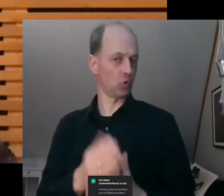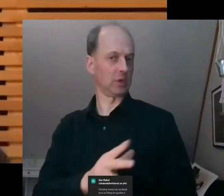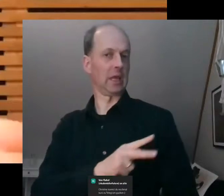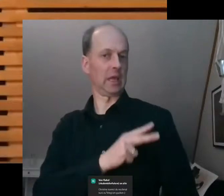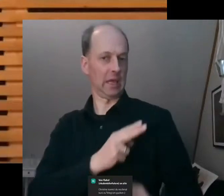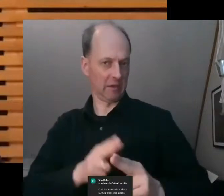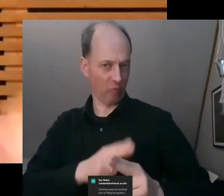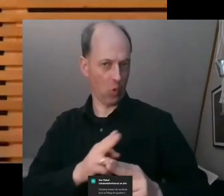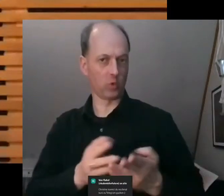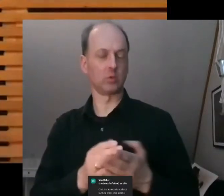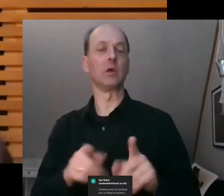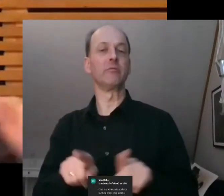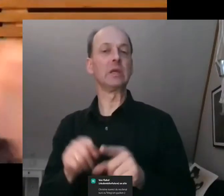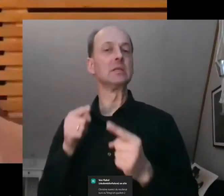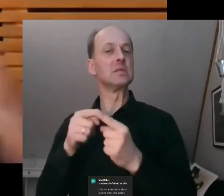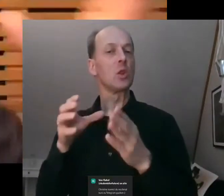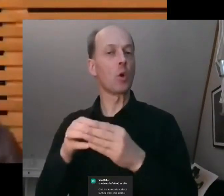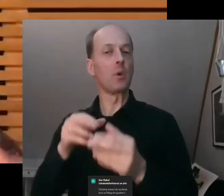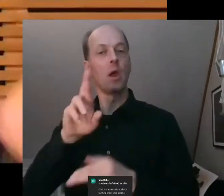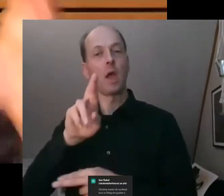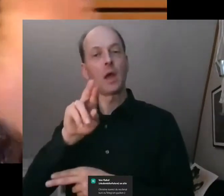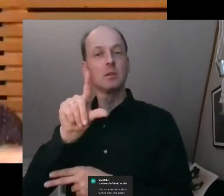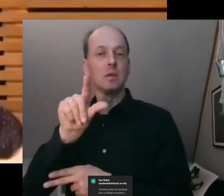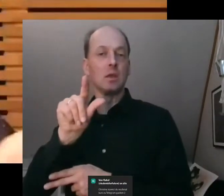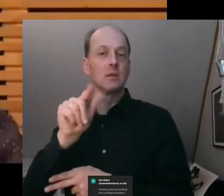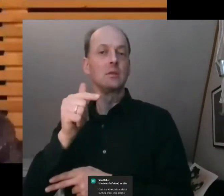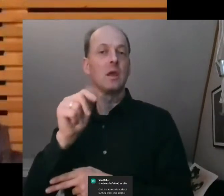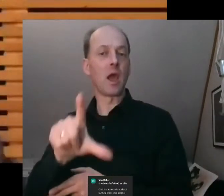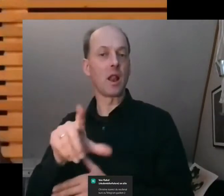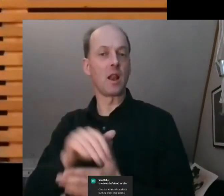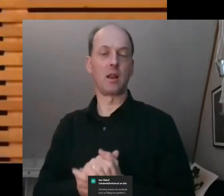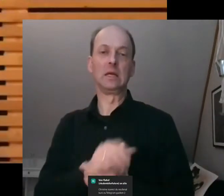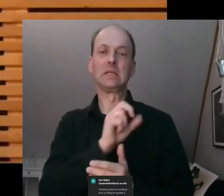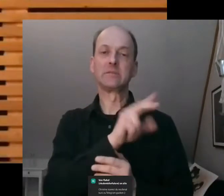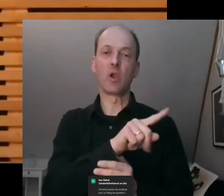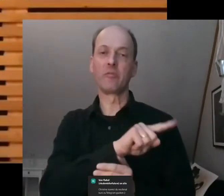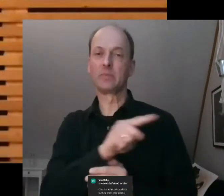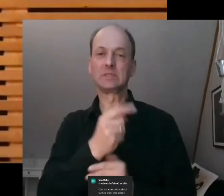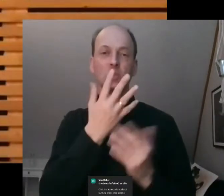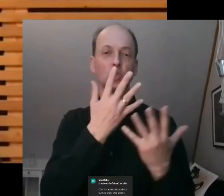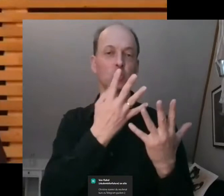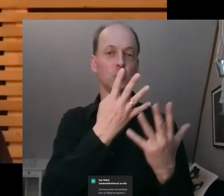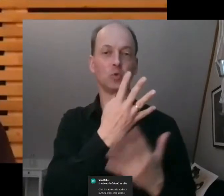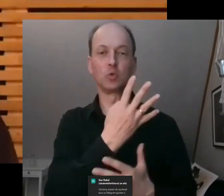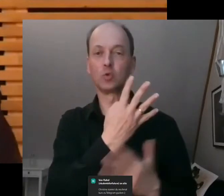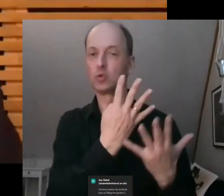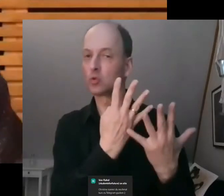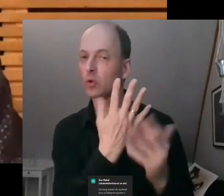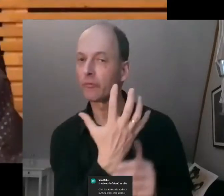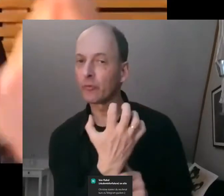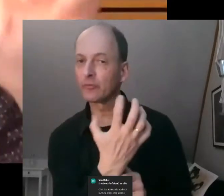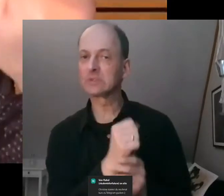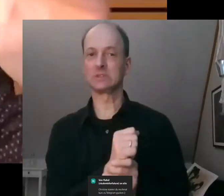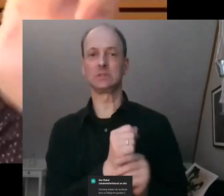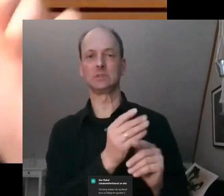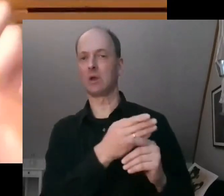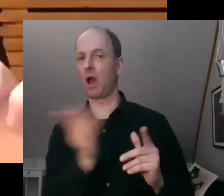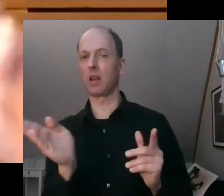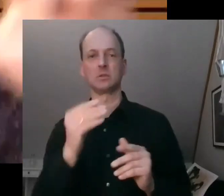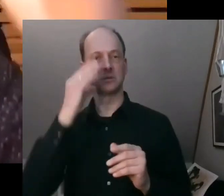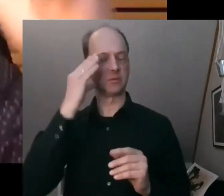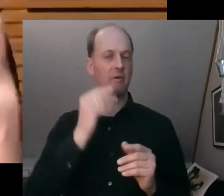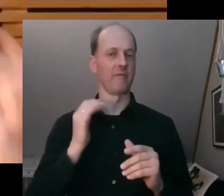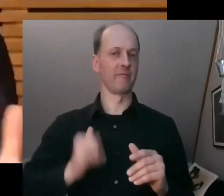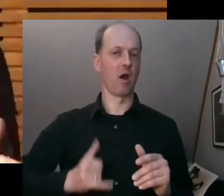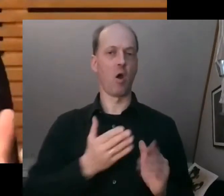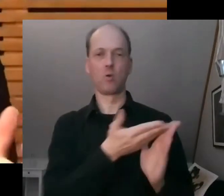processed. Today, we are accustomed to the fact that we cannot really continue in the RTL target group. 50 female,